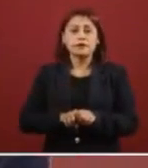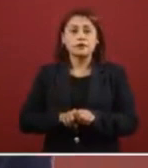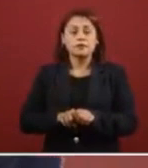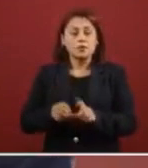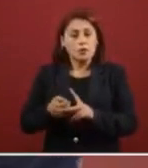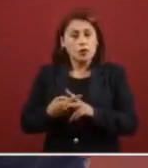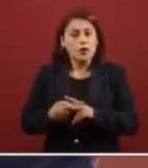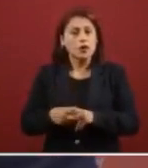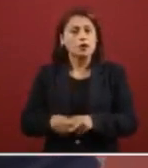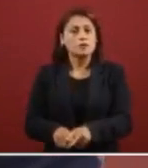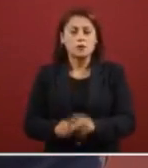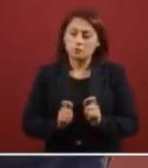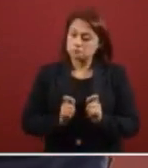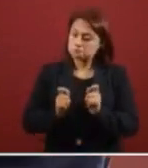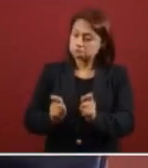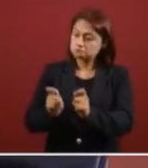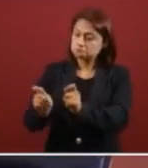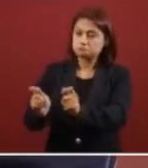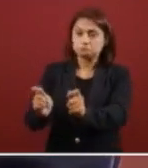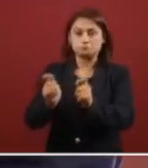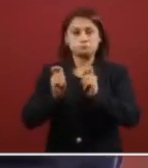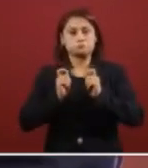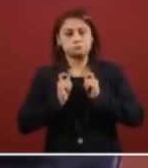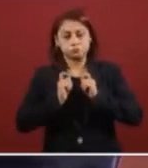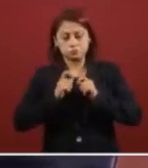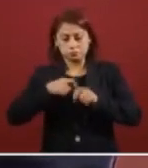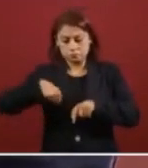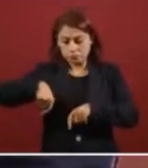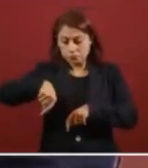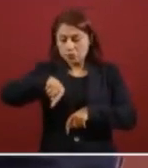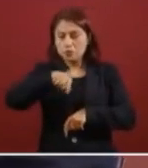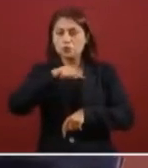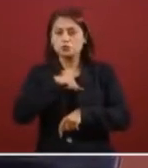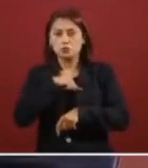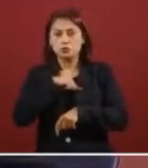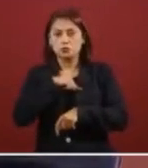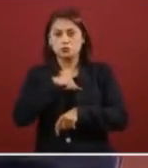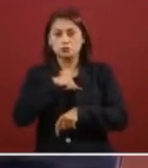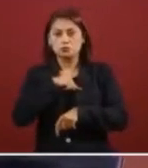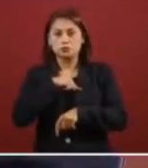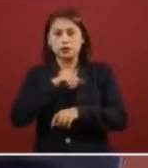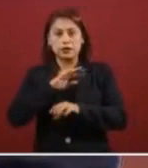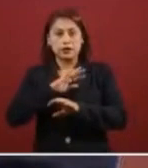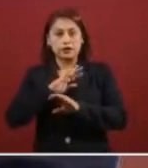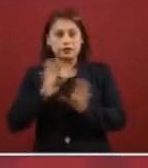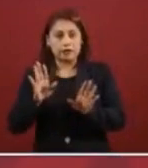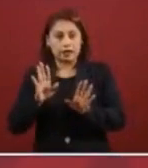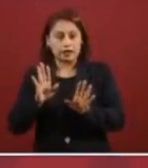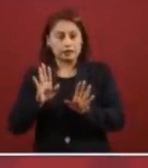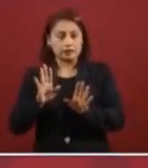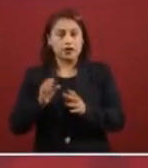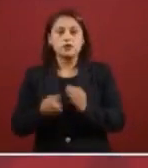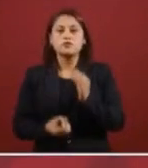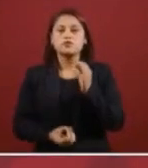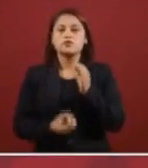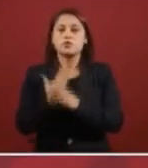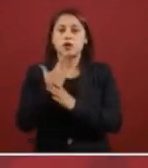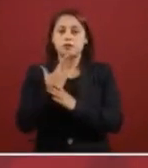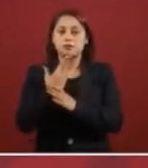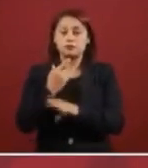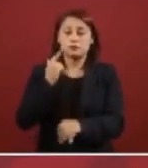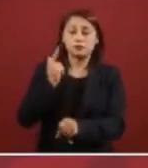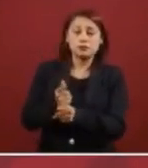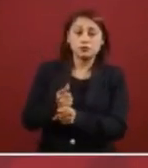to take care of the charges. Ninguna contemplación. So none of us have contemplated.